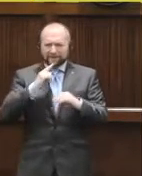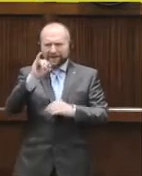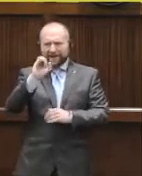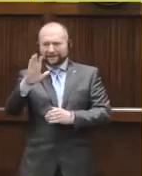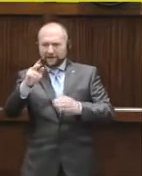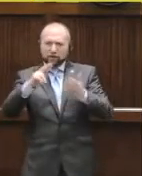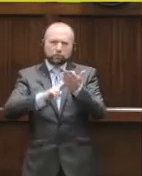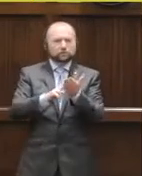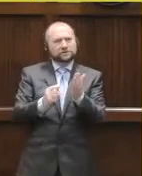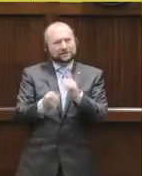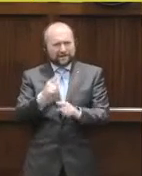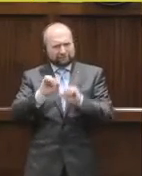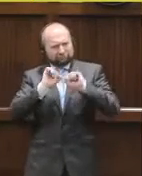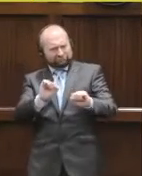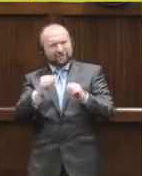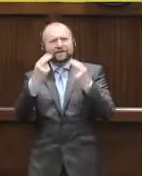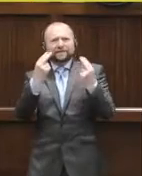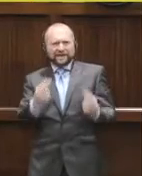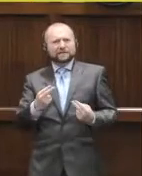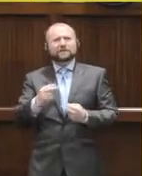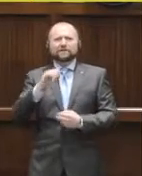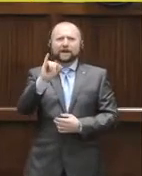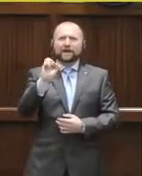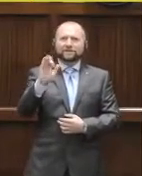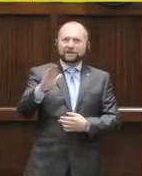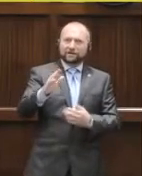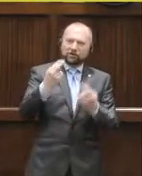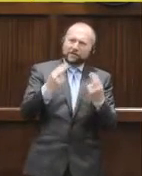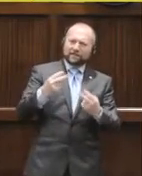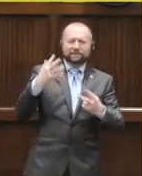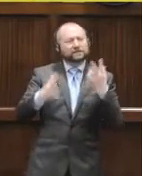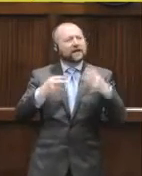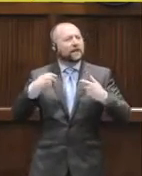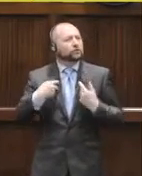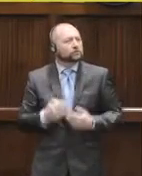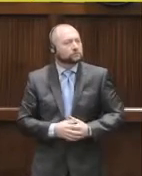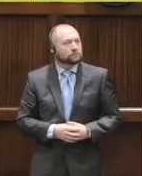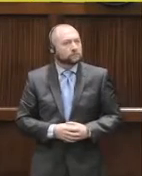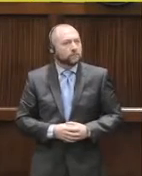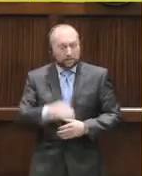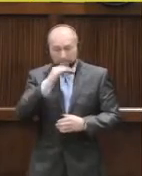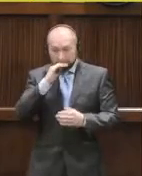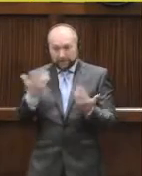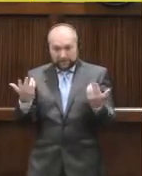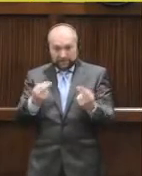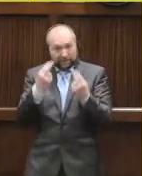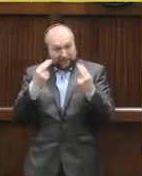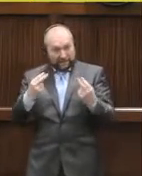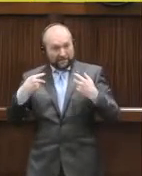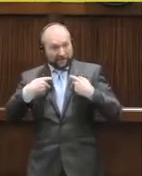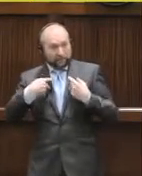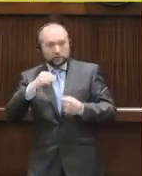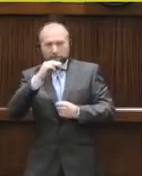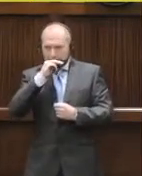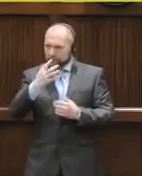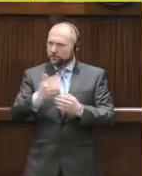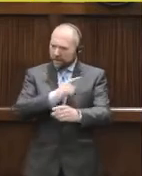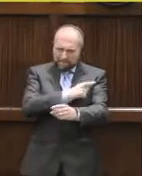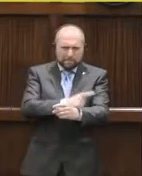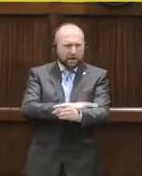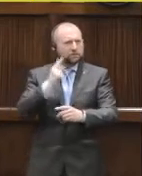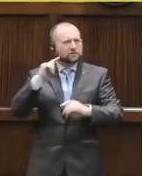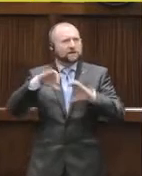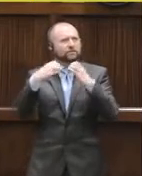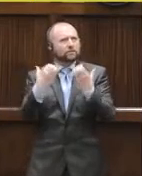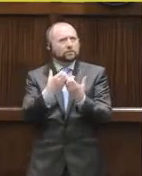their native language. Designating sign language as a native language will empower the deaf community by permitting it to be used